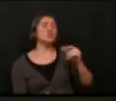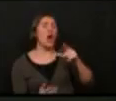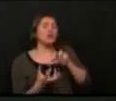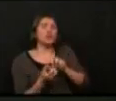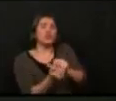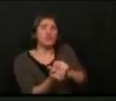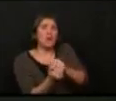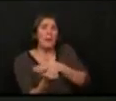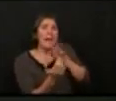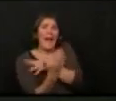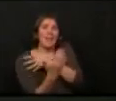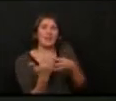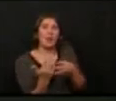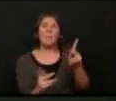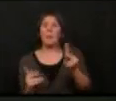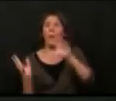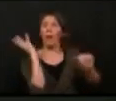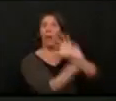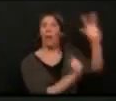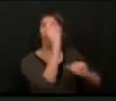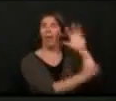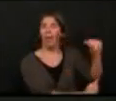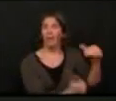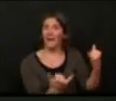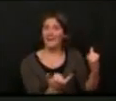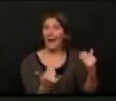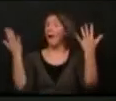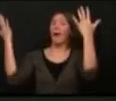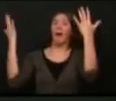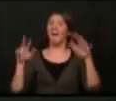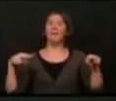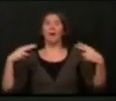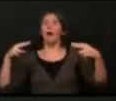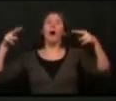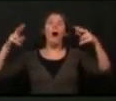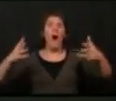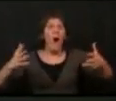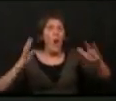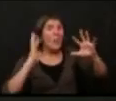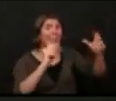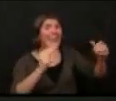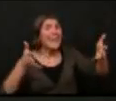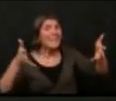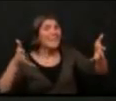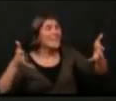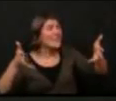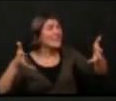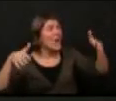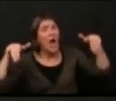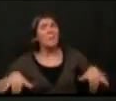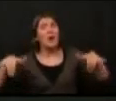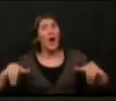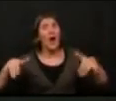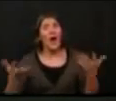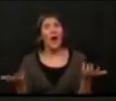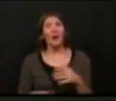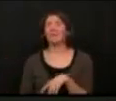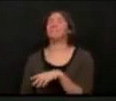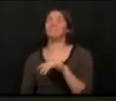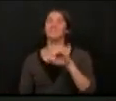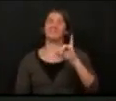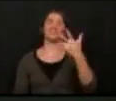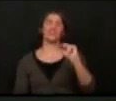I'll read it. I'll read the calendar. Oh, yeah. Look at, we're losing them. You want to do it, John? Go ahead. I'll do it.